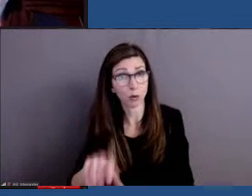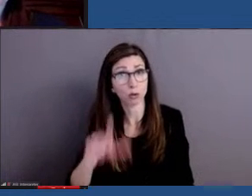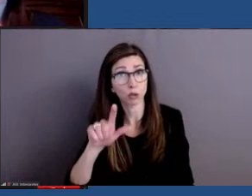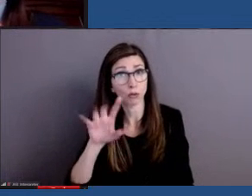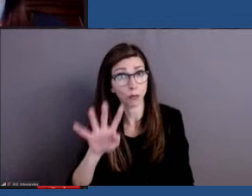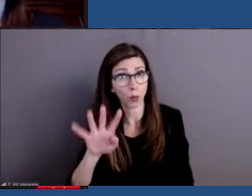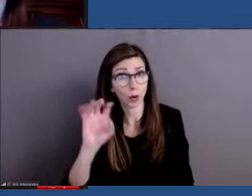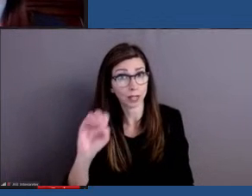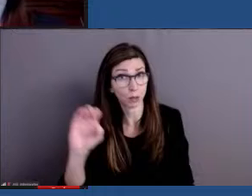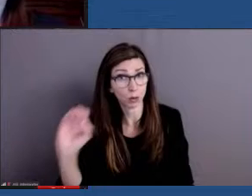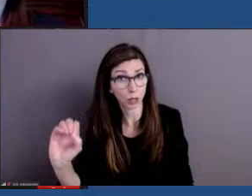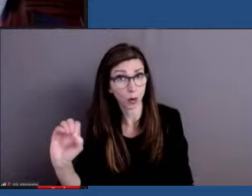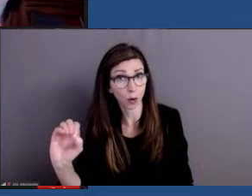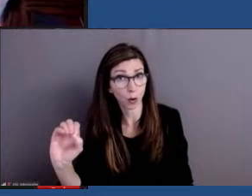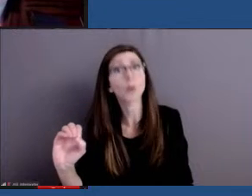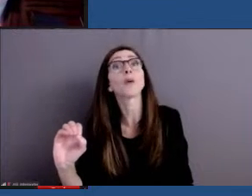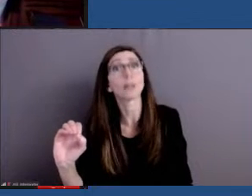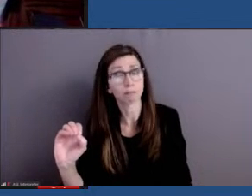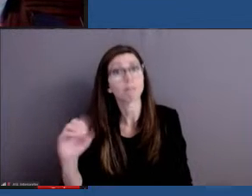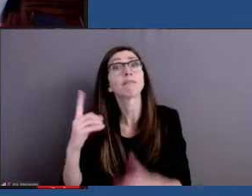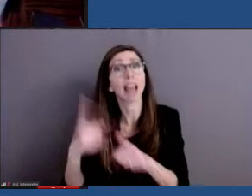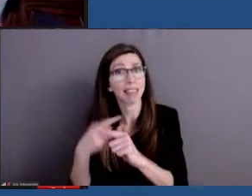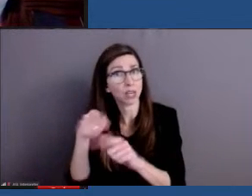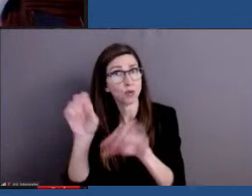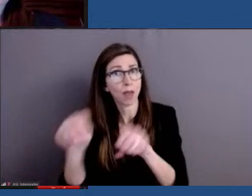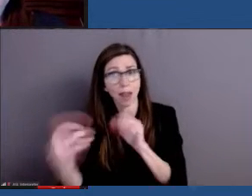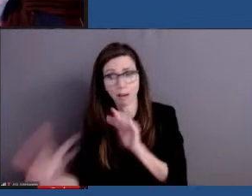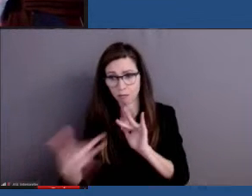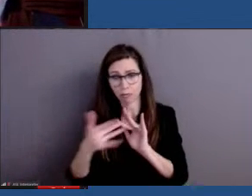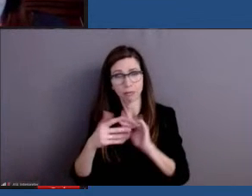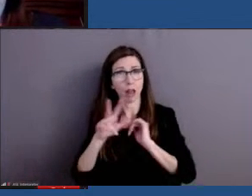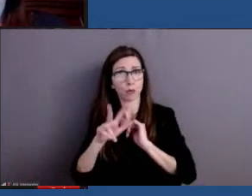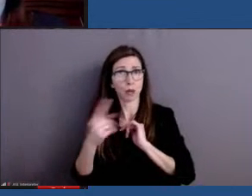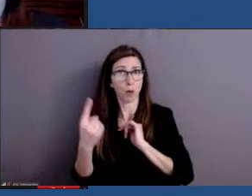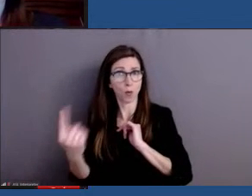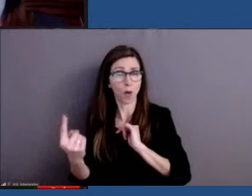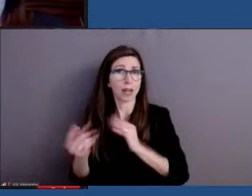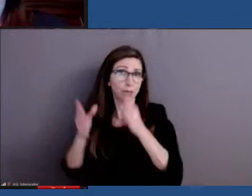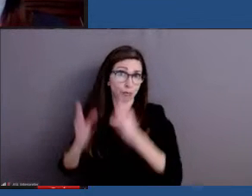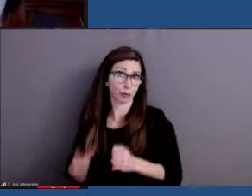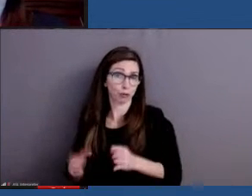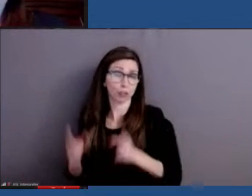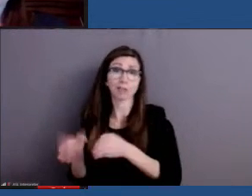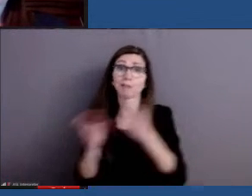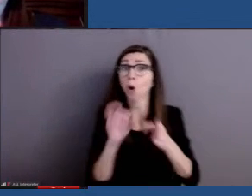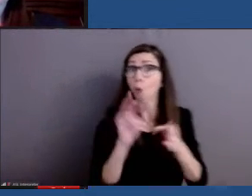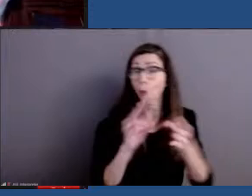613-580-2400 and speaking with a 311 agent, online at our